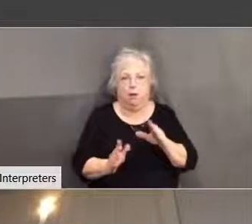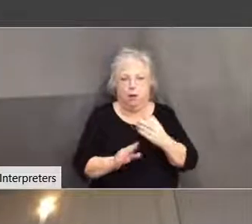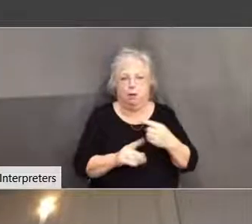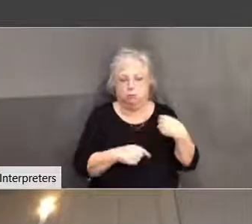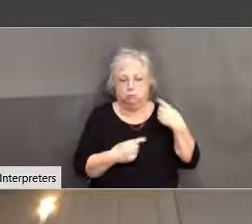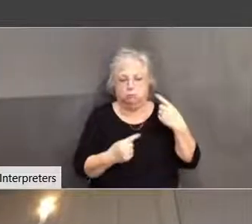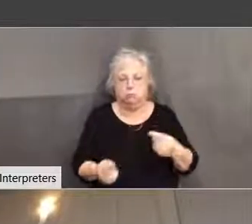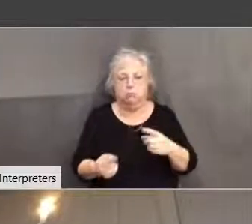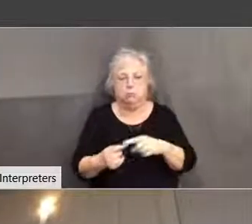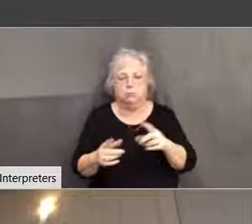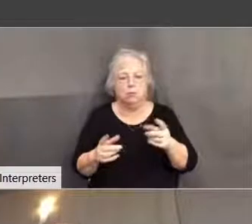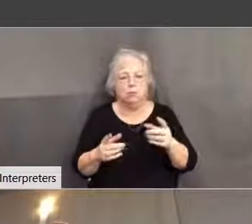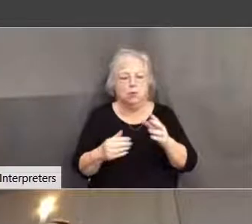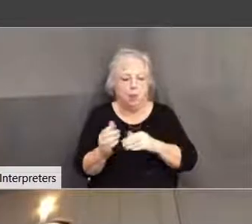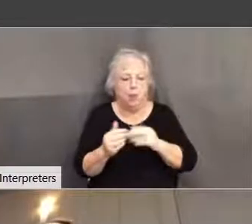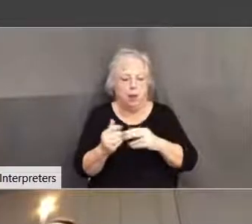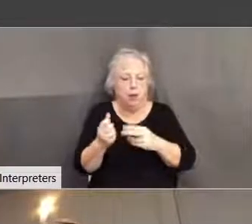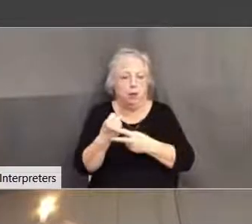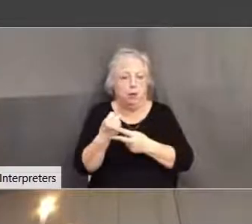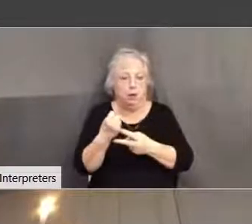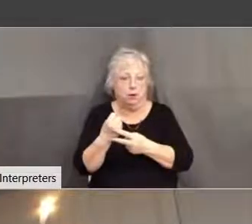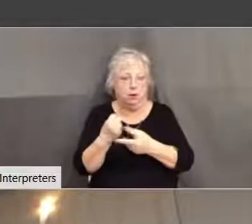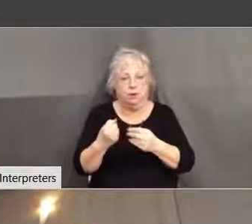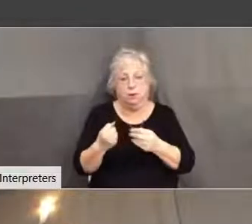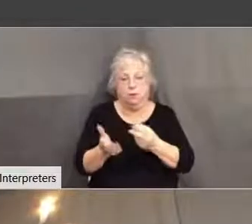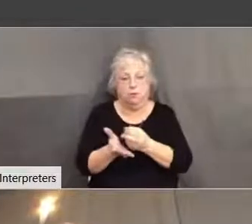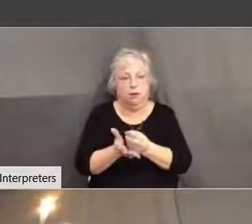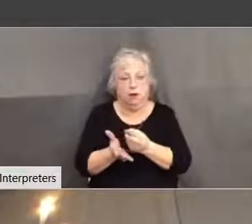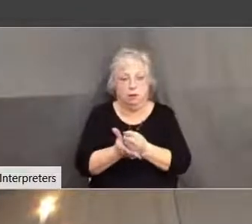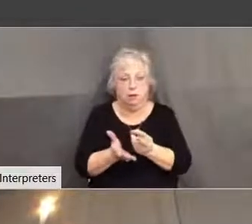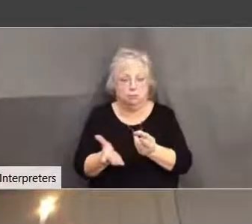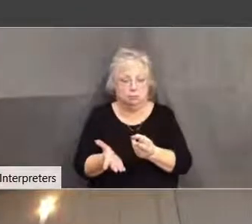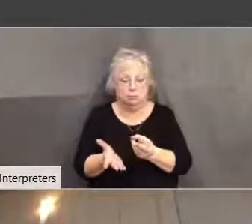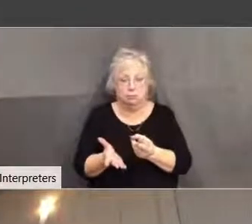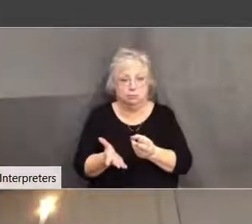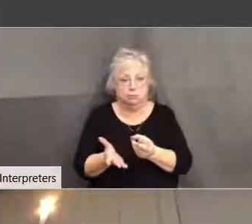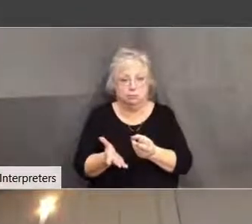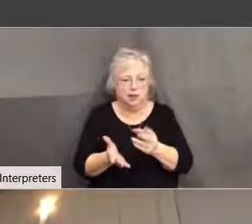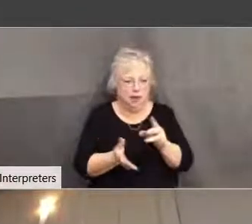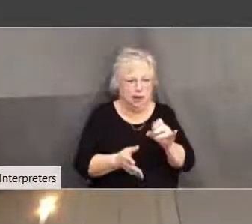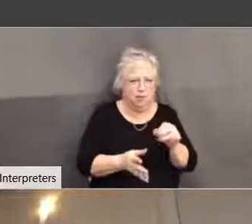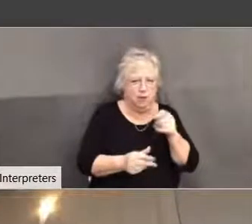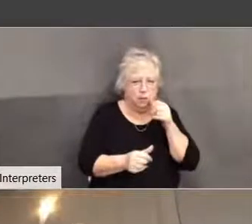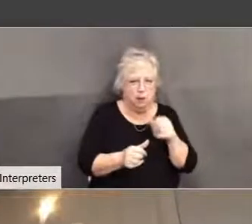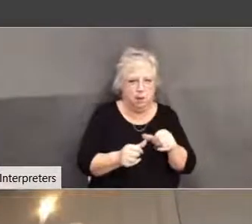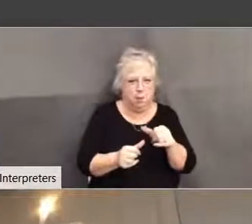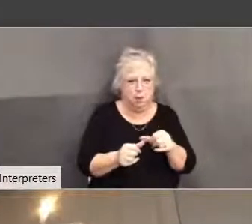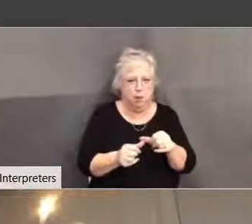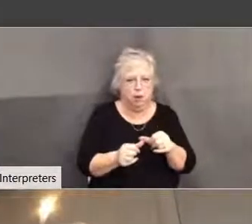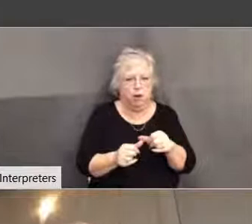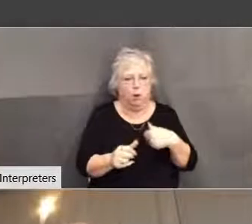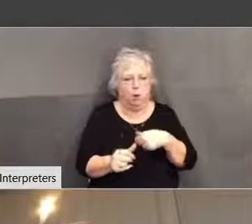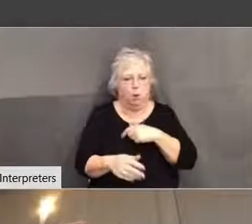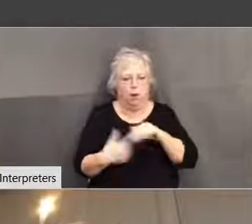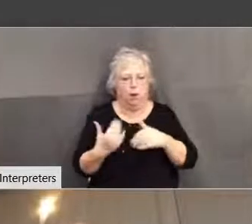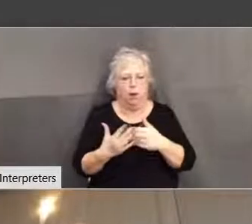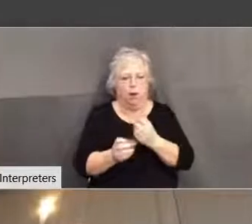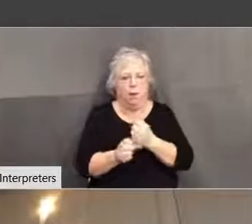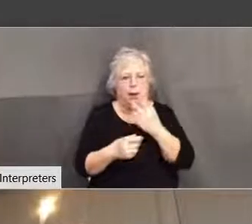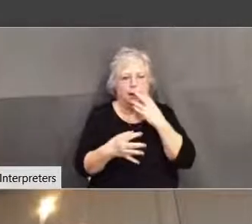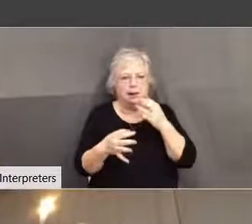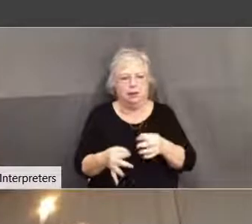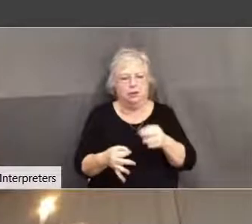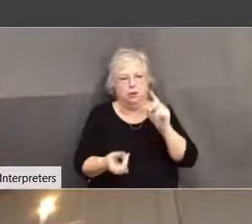to build the reserves. And quite frankly, if you remember, we all made a decision to cut the